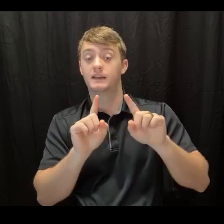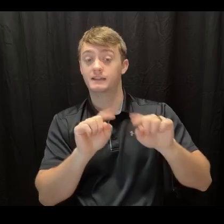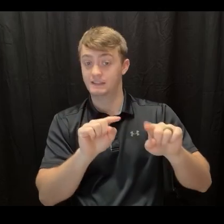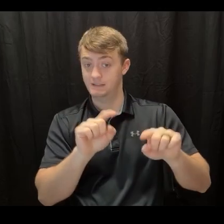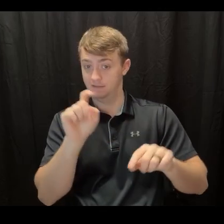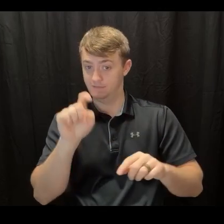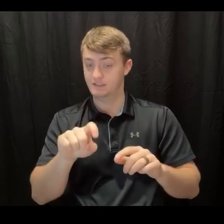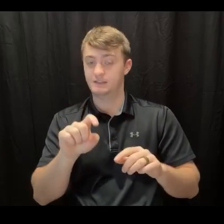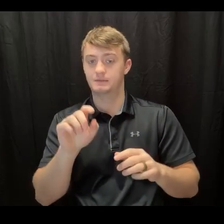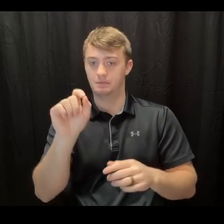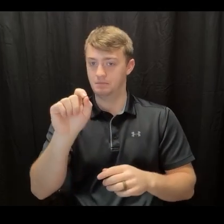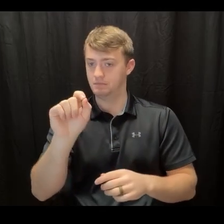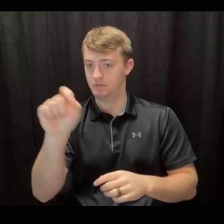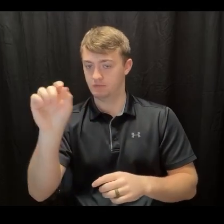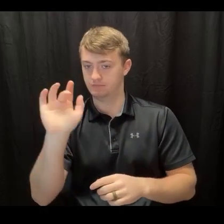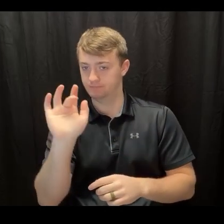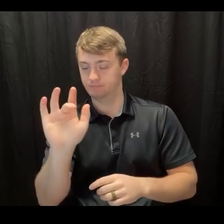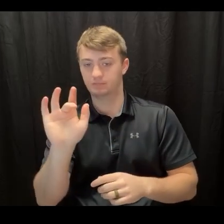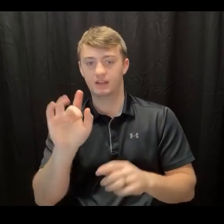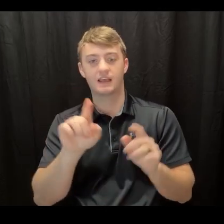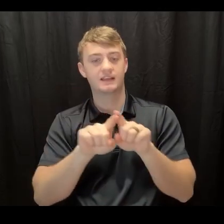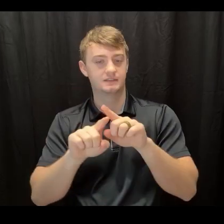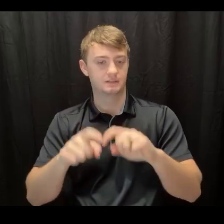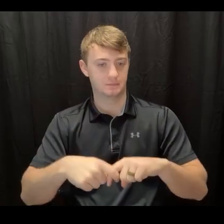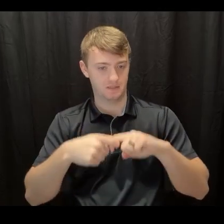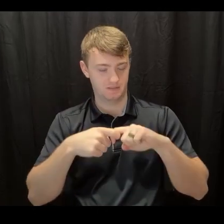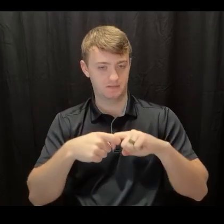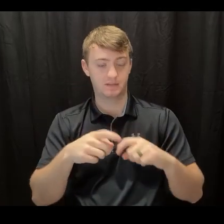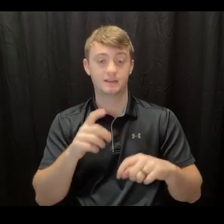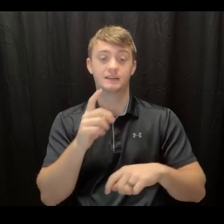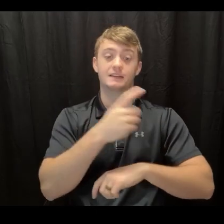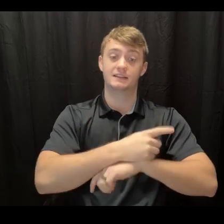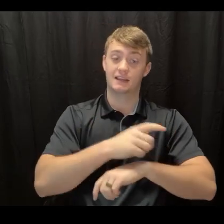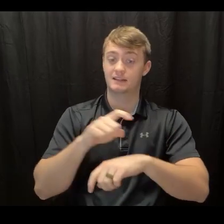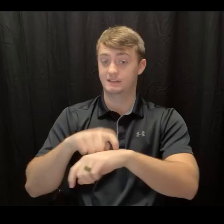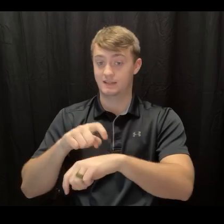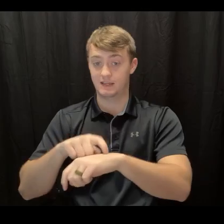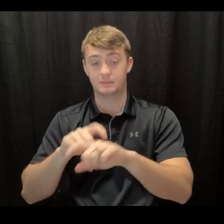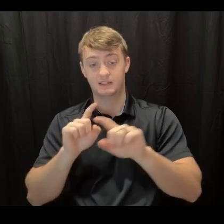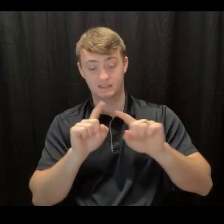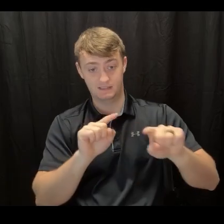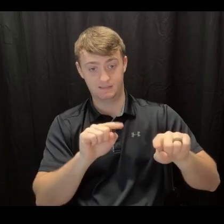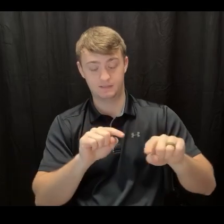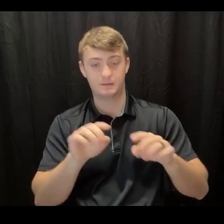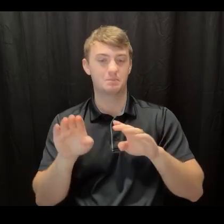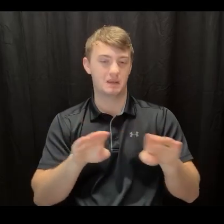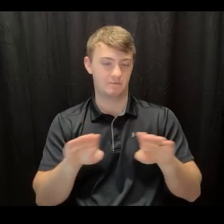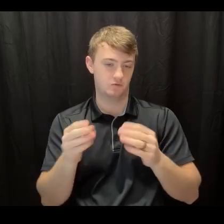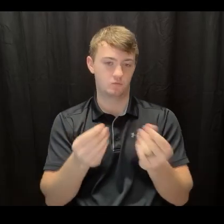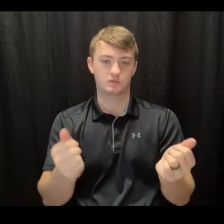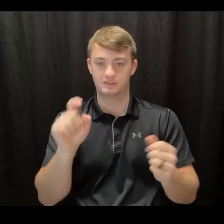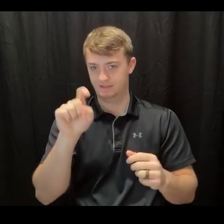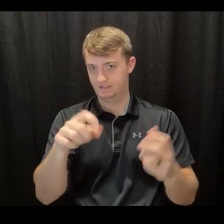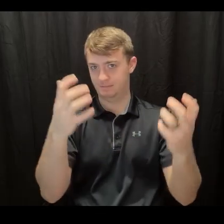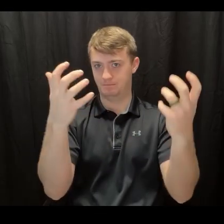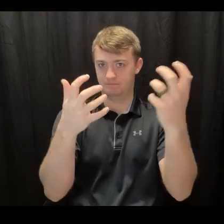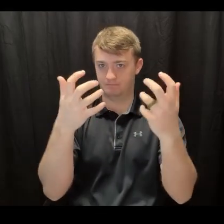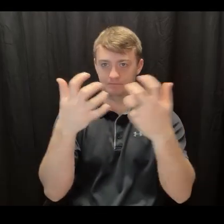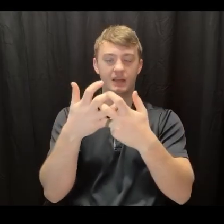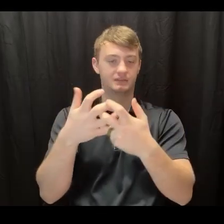Attendance must be marked as suspension, and the dates and times of attendance and the behavior resolutions